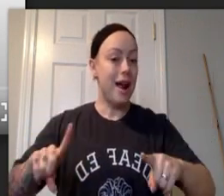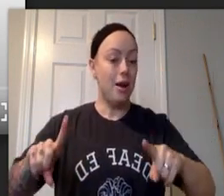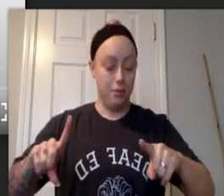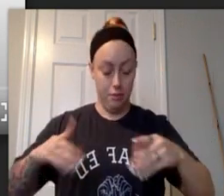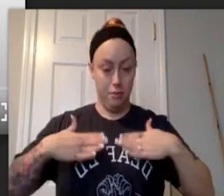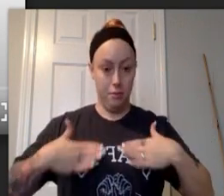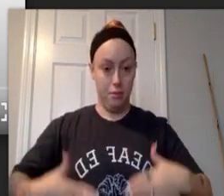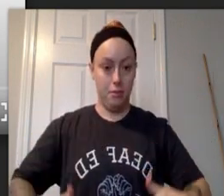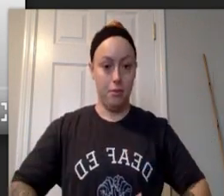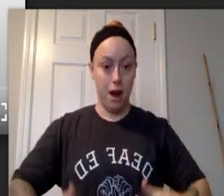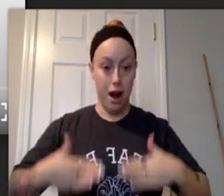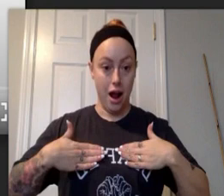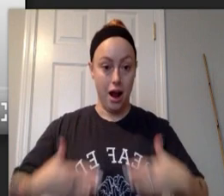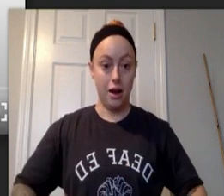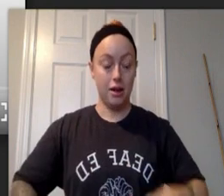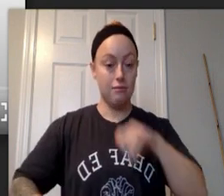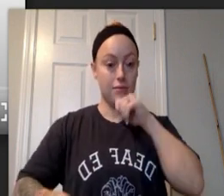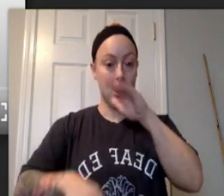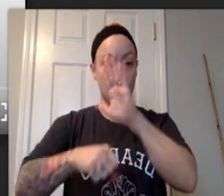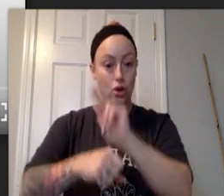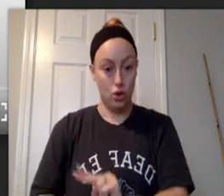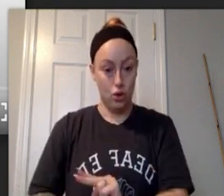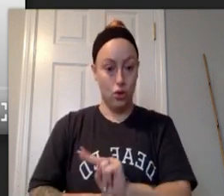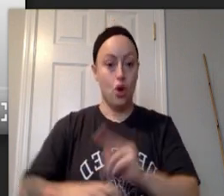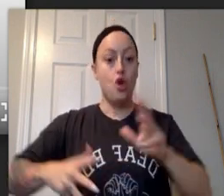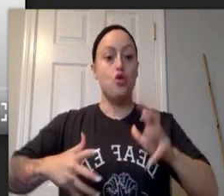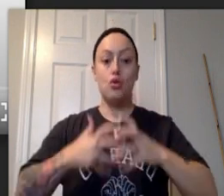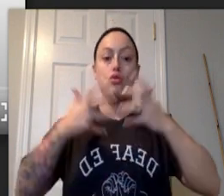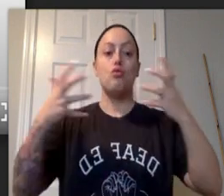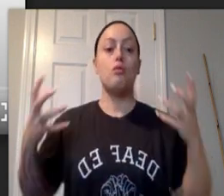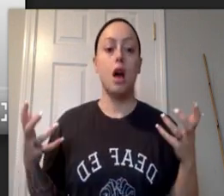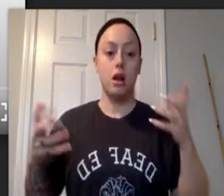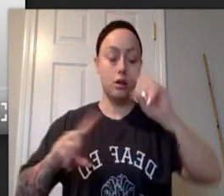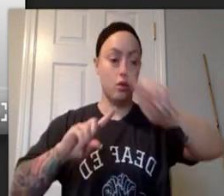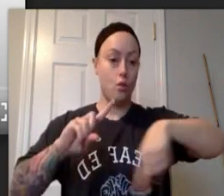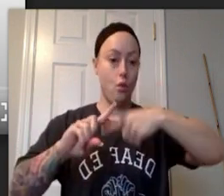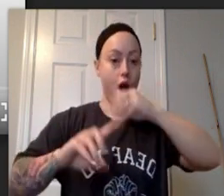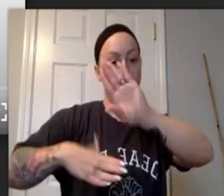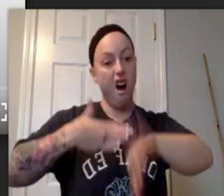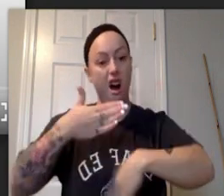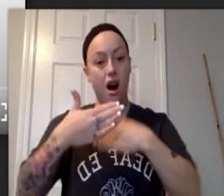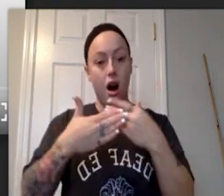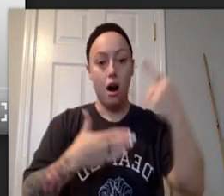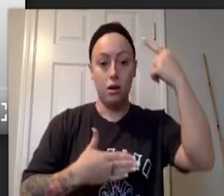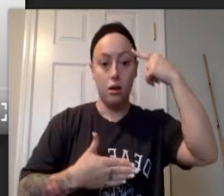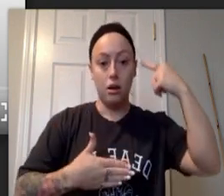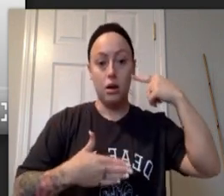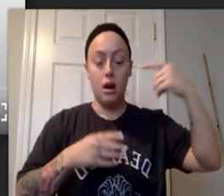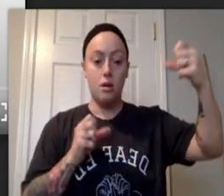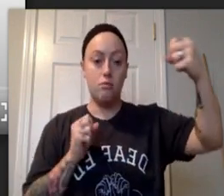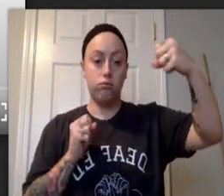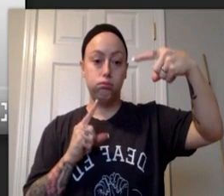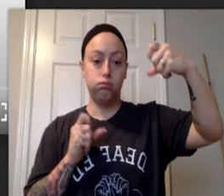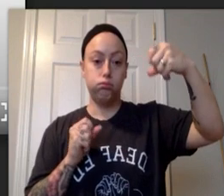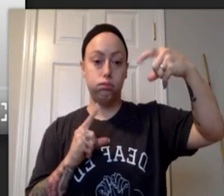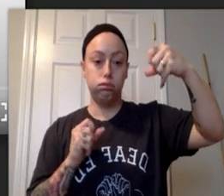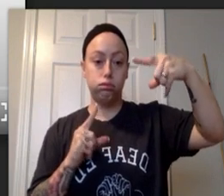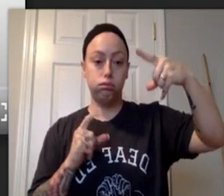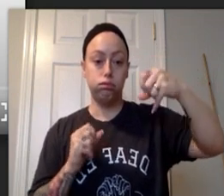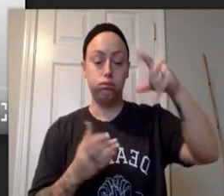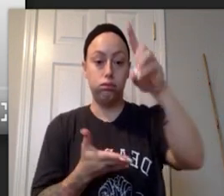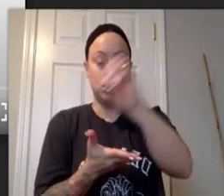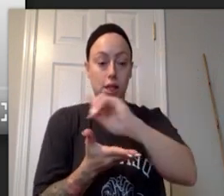bodies are used to or prepared for. When all of those brain receptors that are designed to capture opioids,